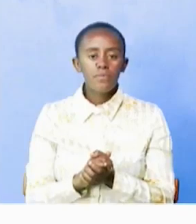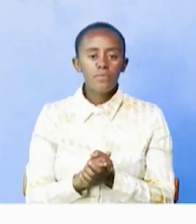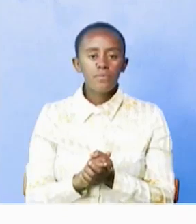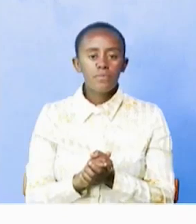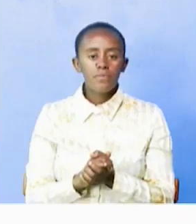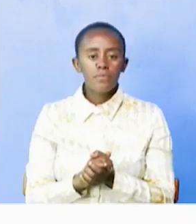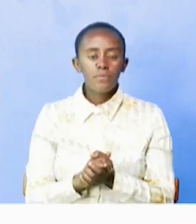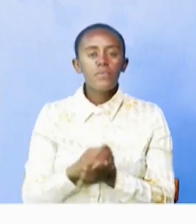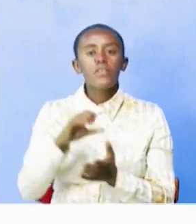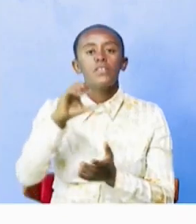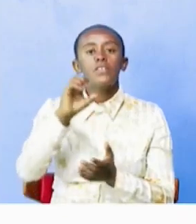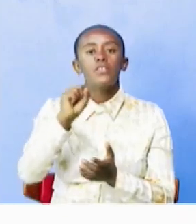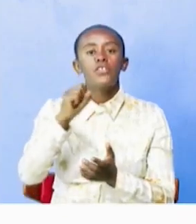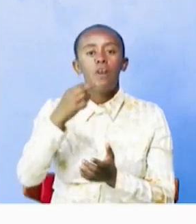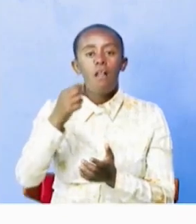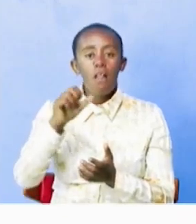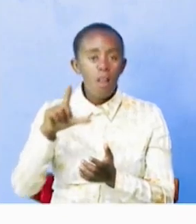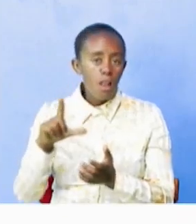shall, should,